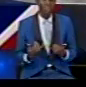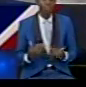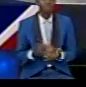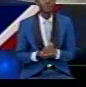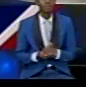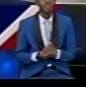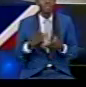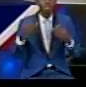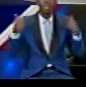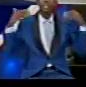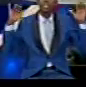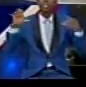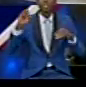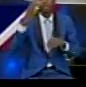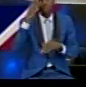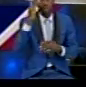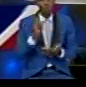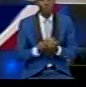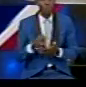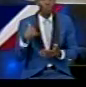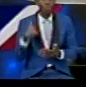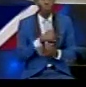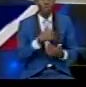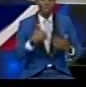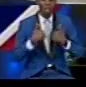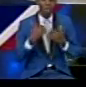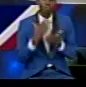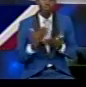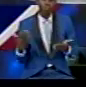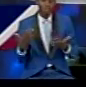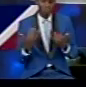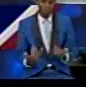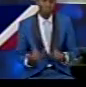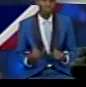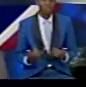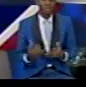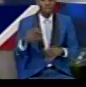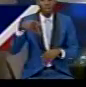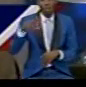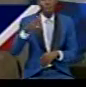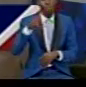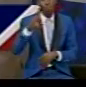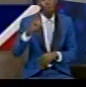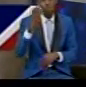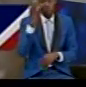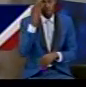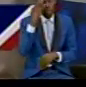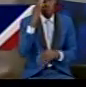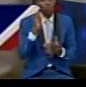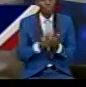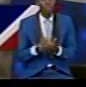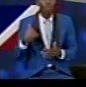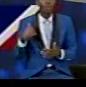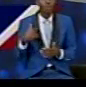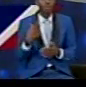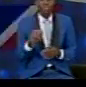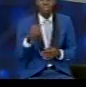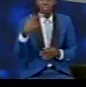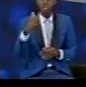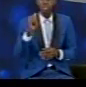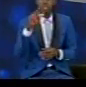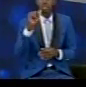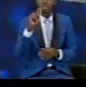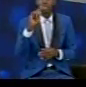The angels know we have something already. Paul the apostle knew that the Galatians